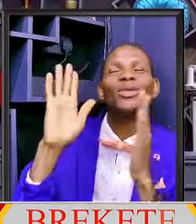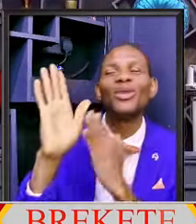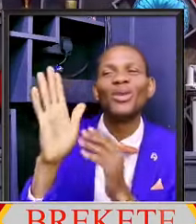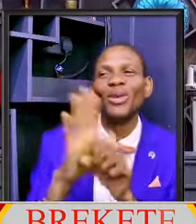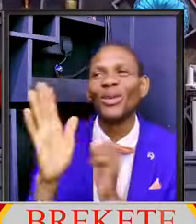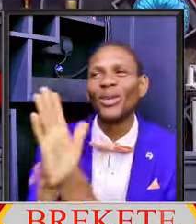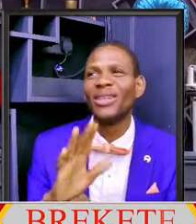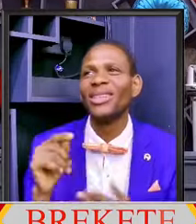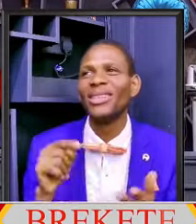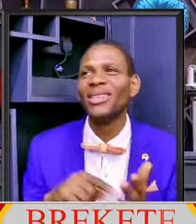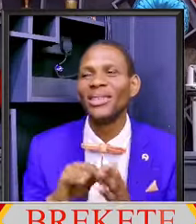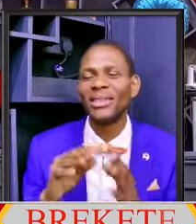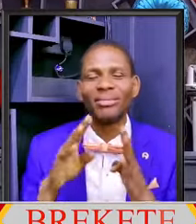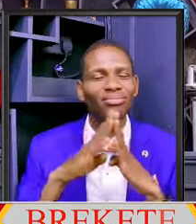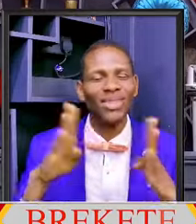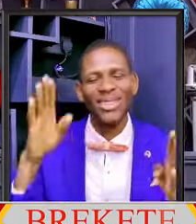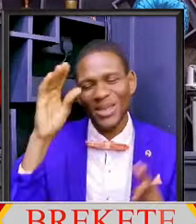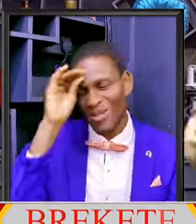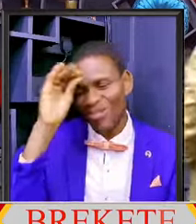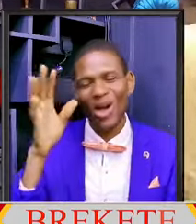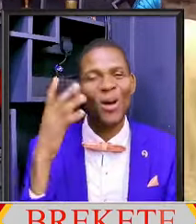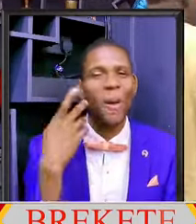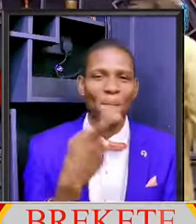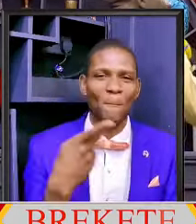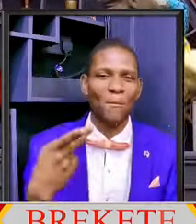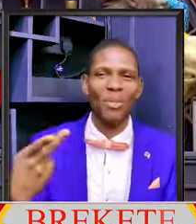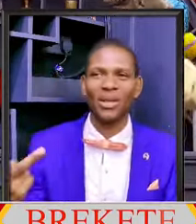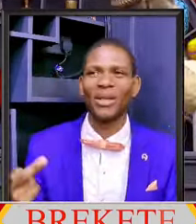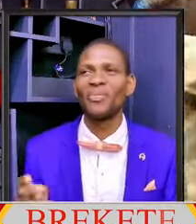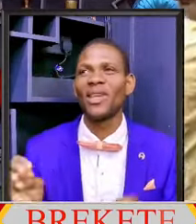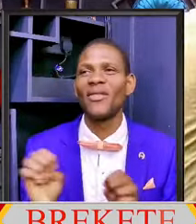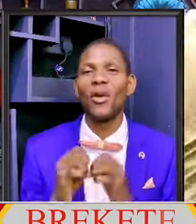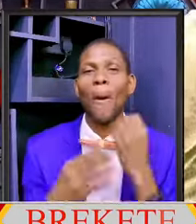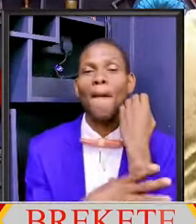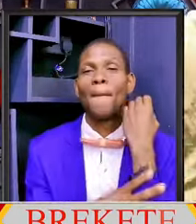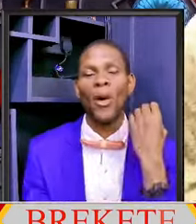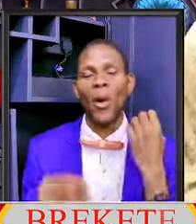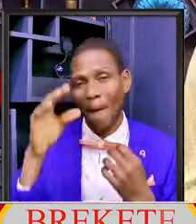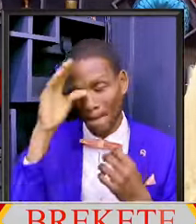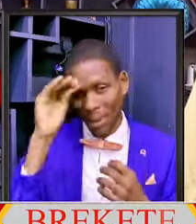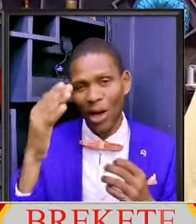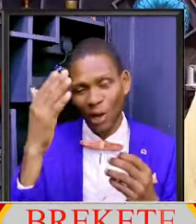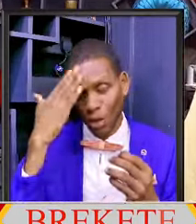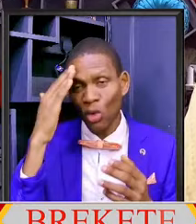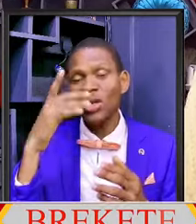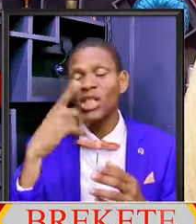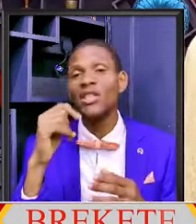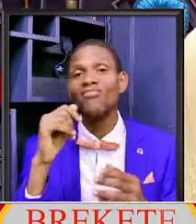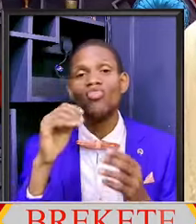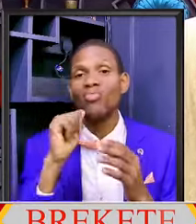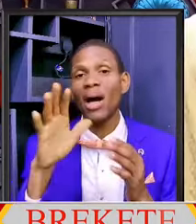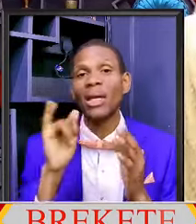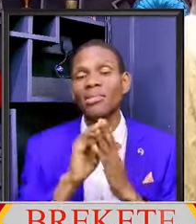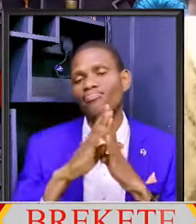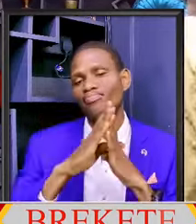This one a big man property. Even poor man know woman with big basamo.